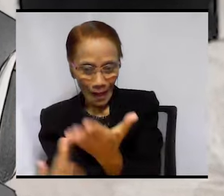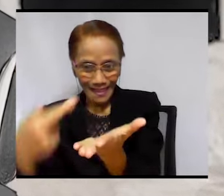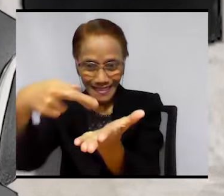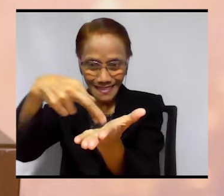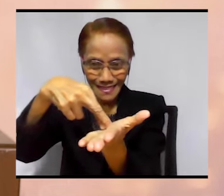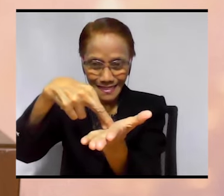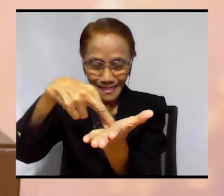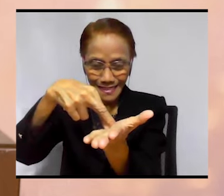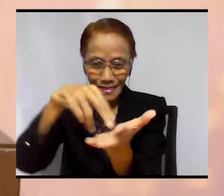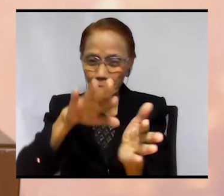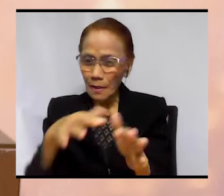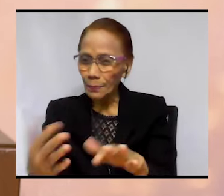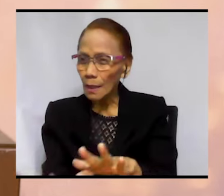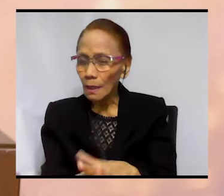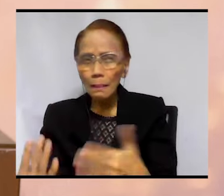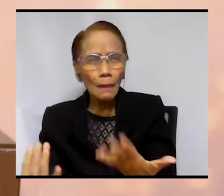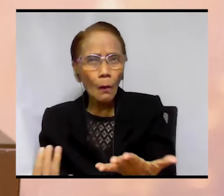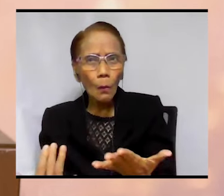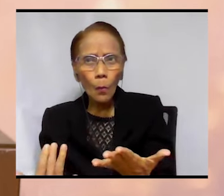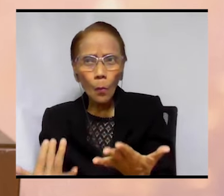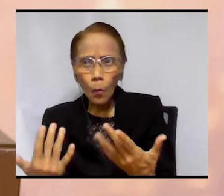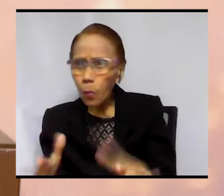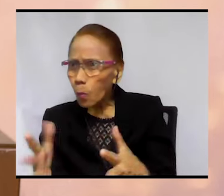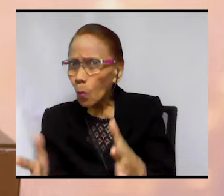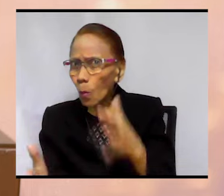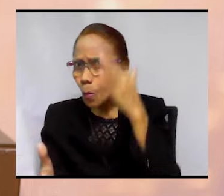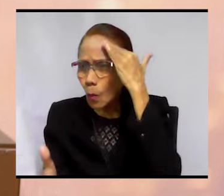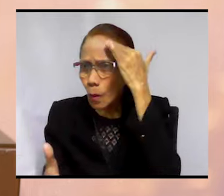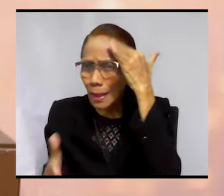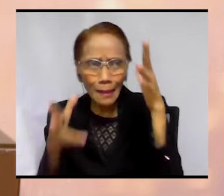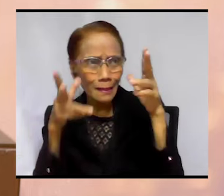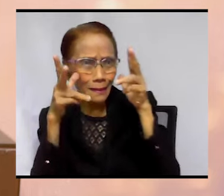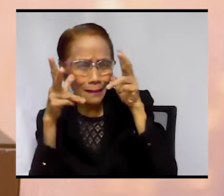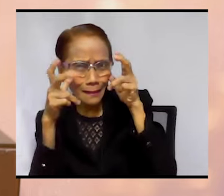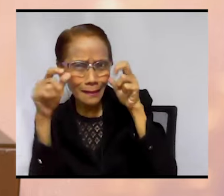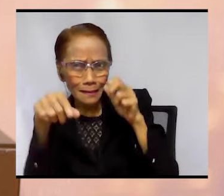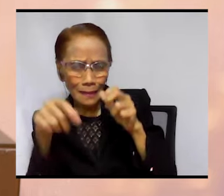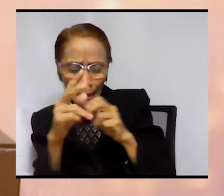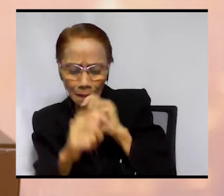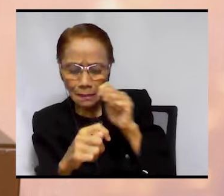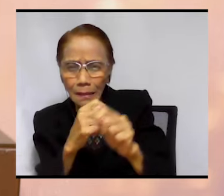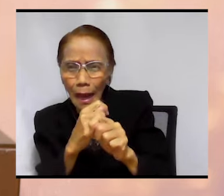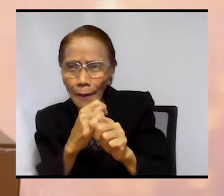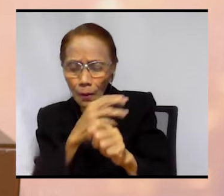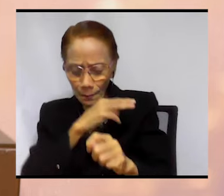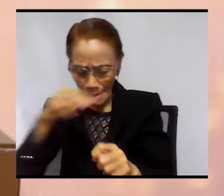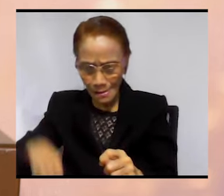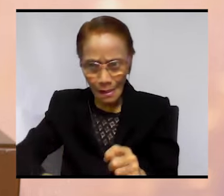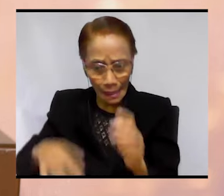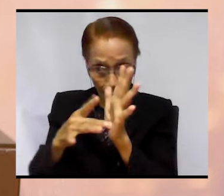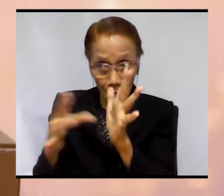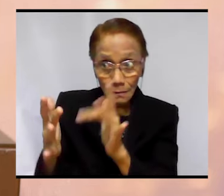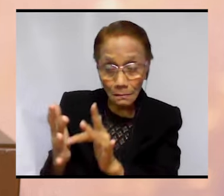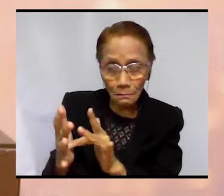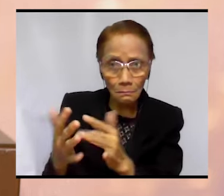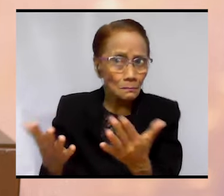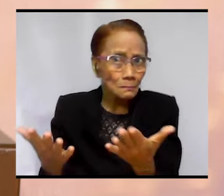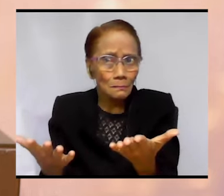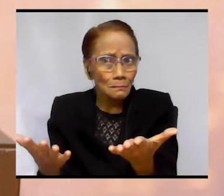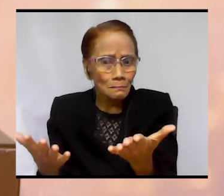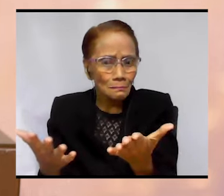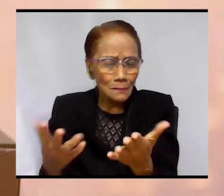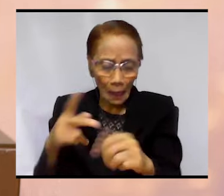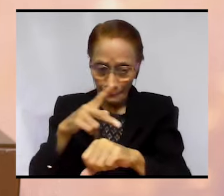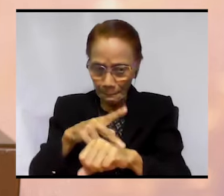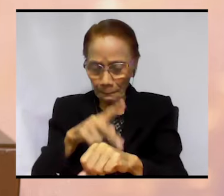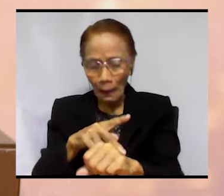dead. Now, hearing that type of Messiah that Jesus is, Peter